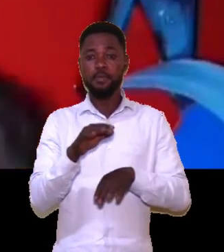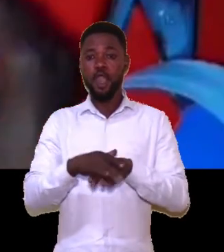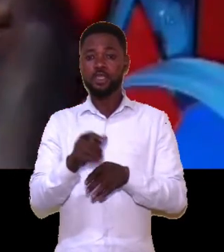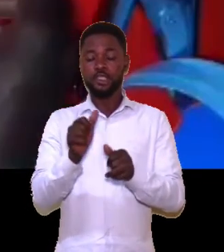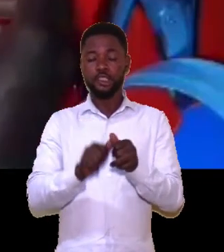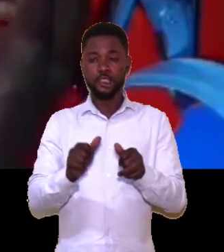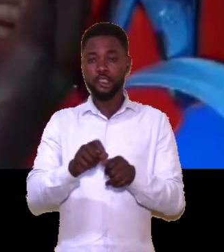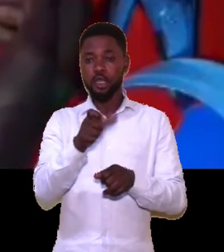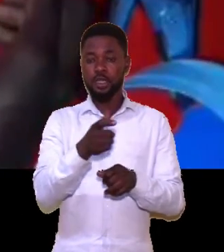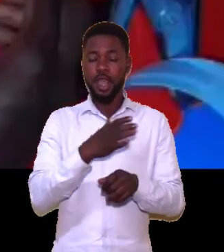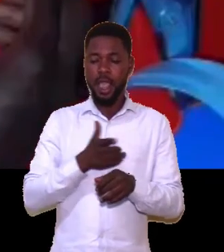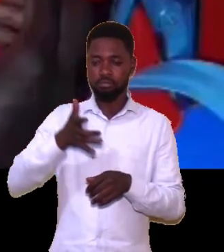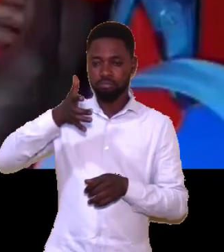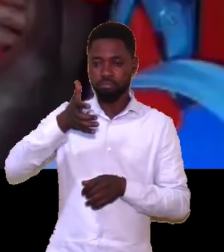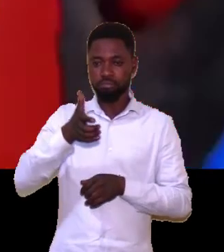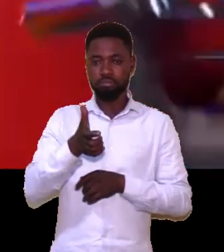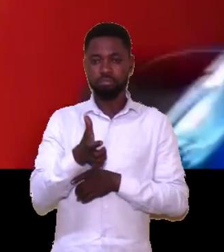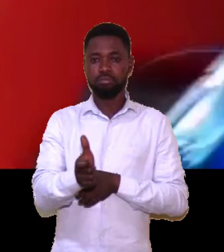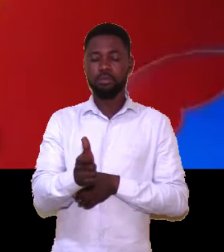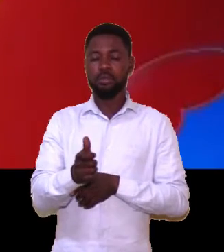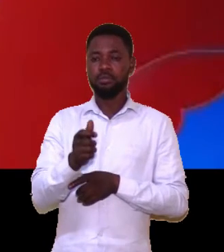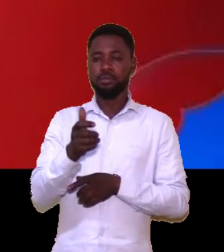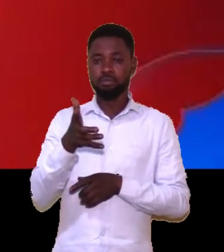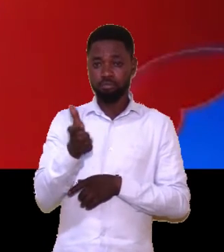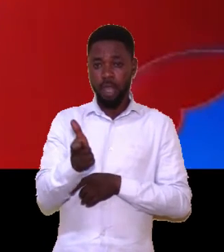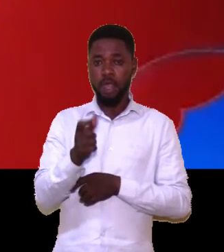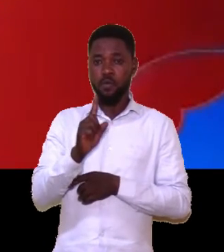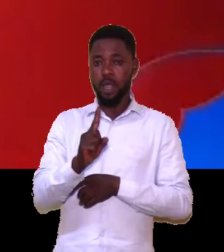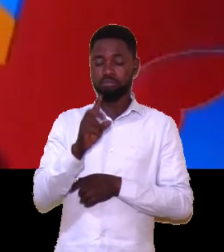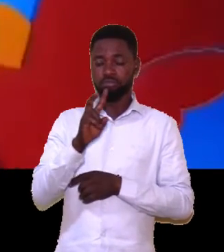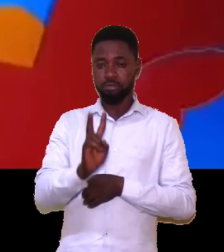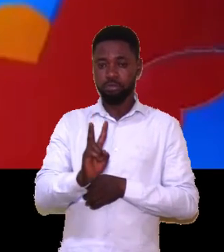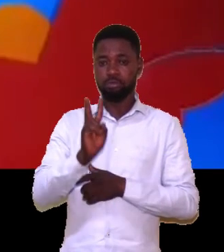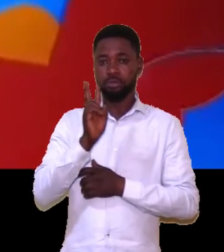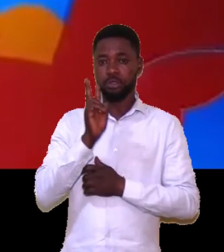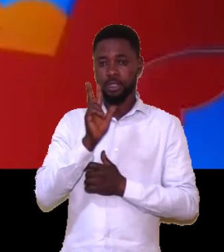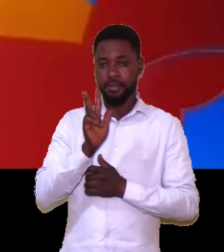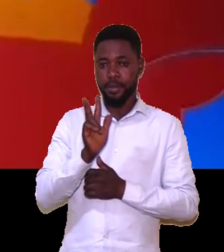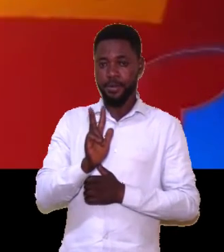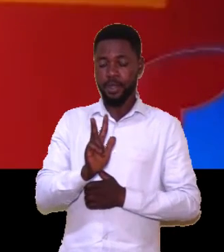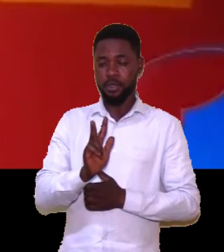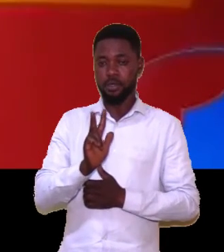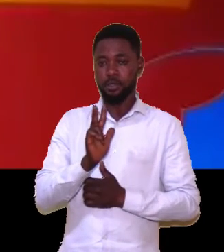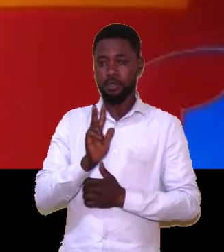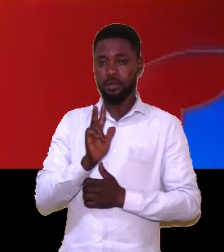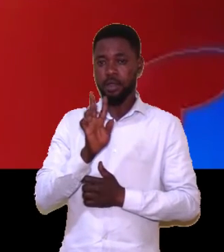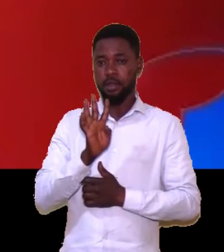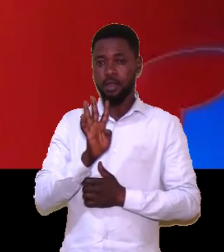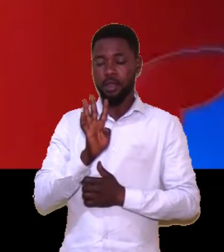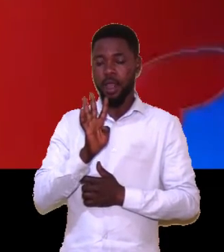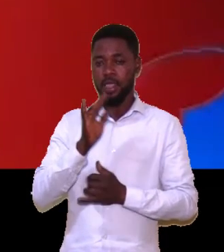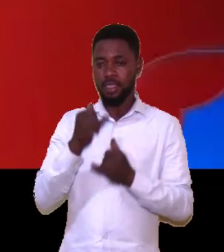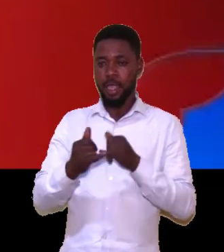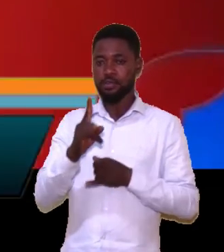so I'm going to place them on each other, then I will staple them. Staple one, staple two,